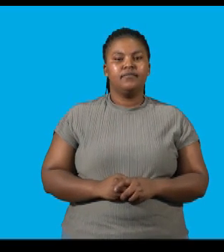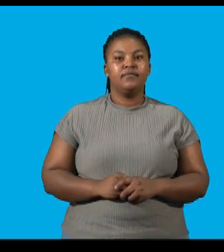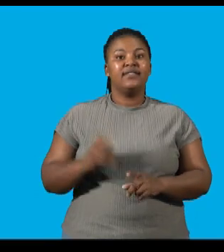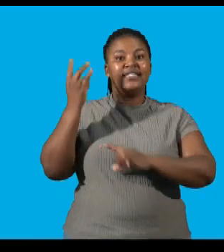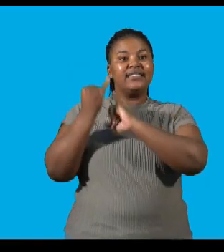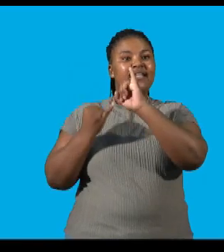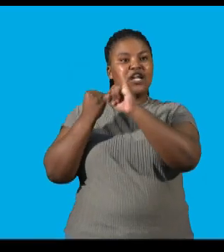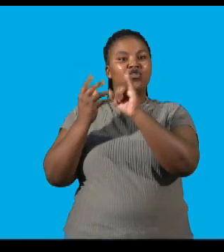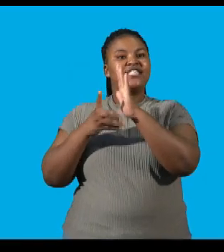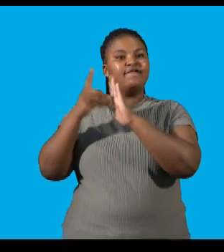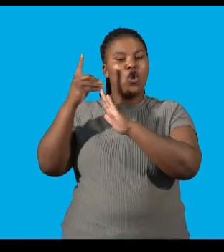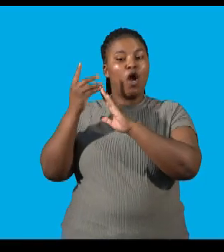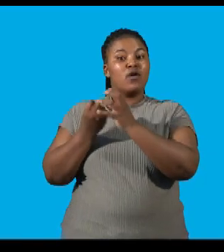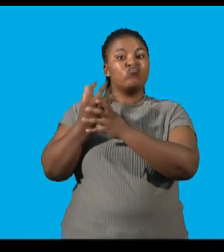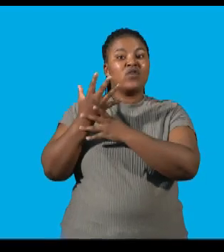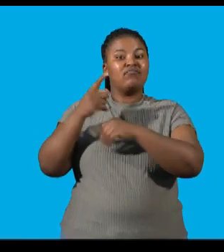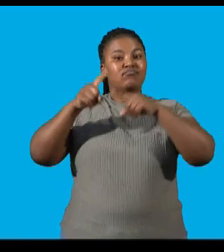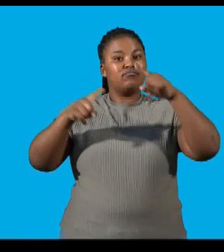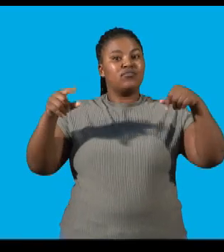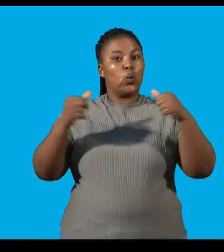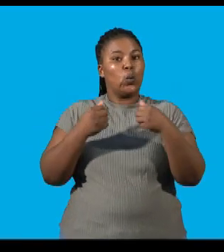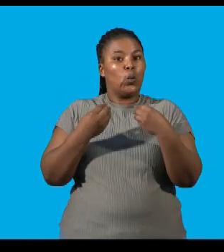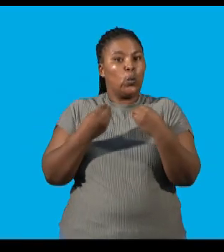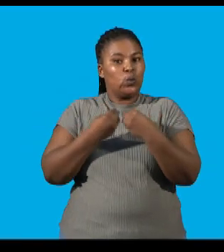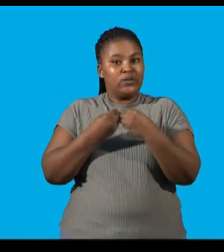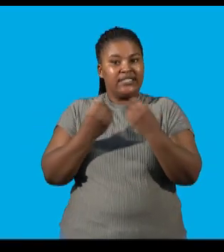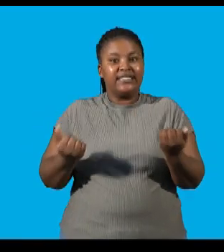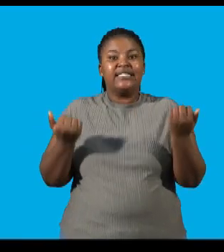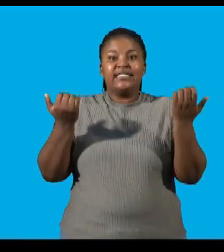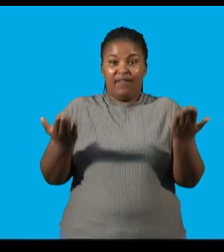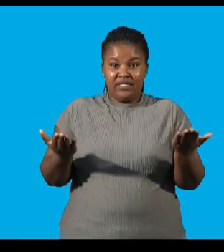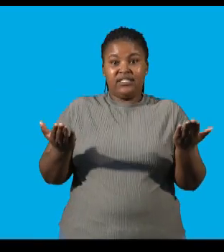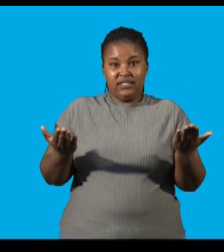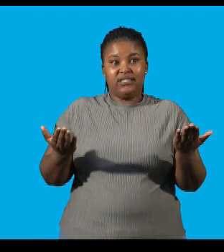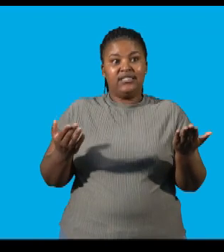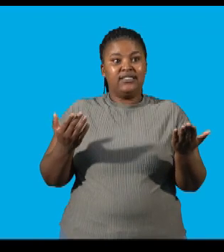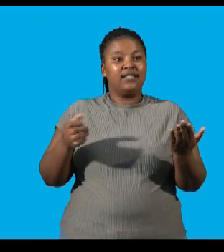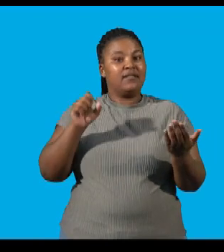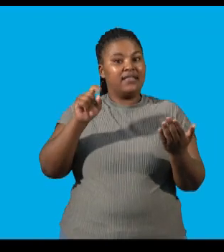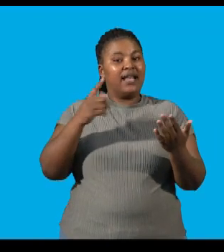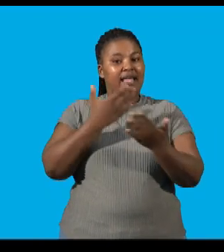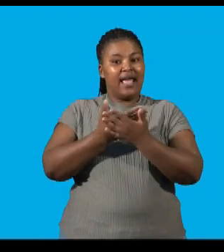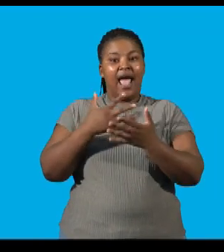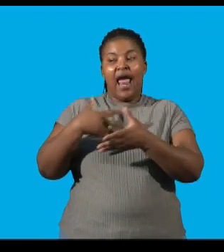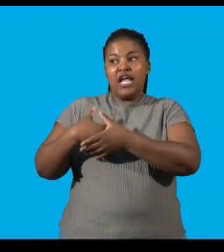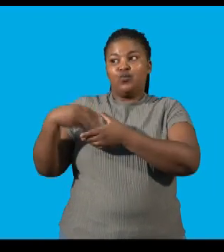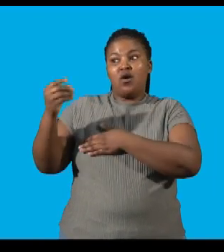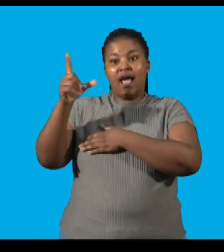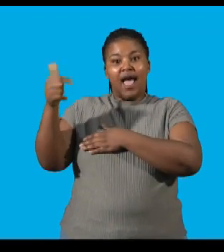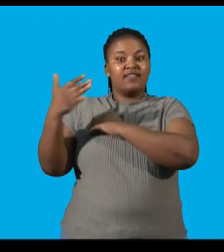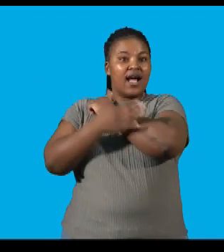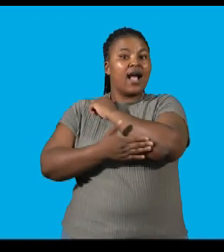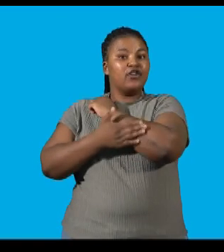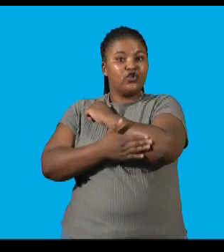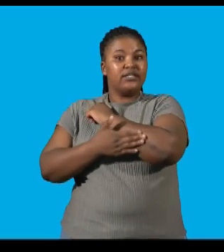Industrial development increases the variety of goods and services, that is diversification, that can be exported to other